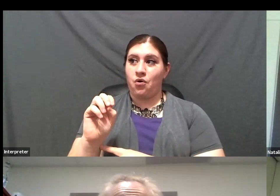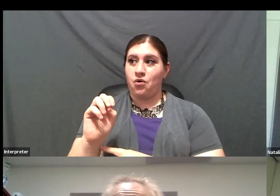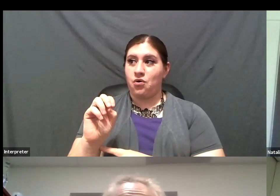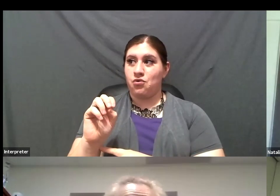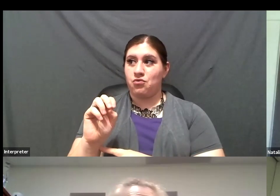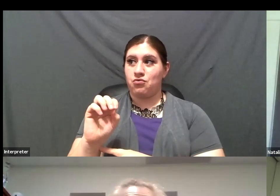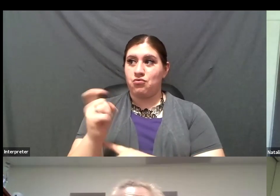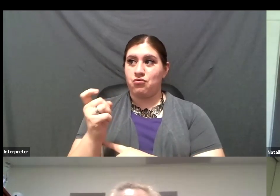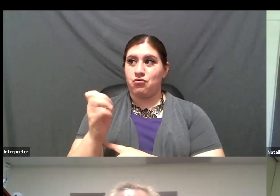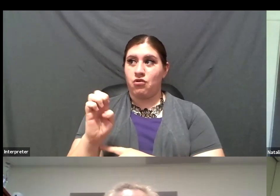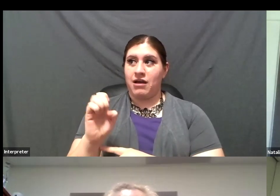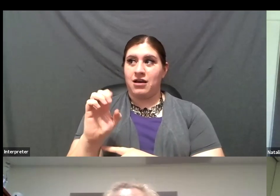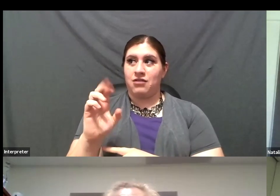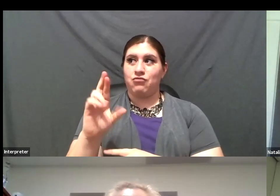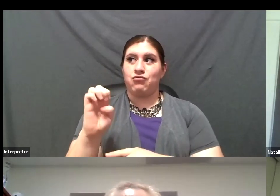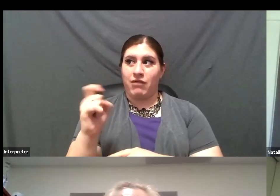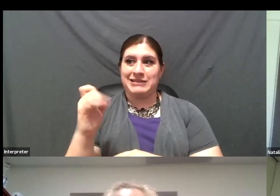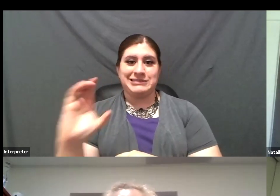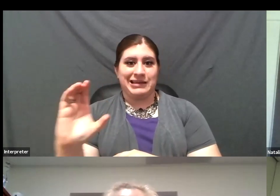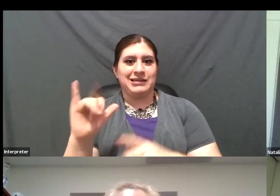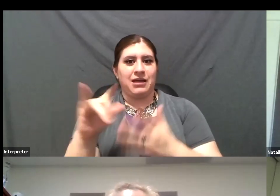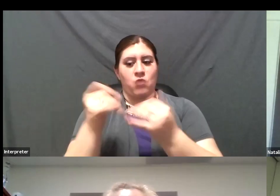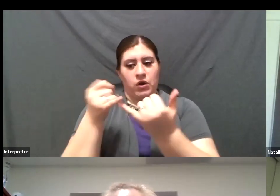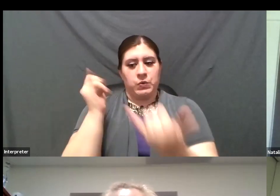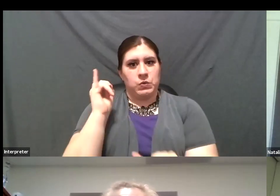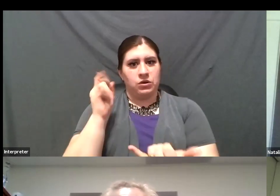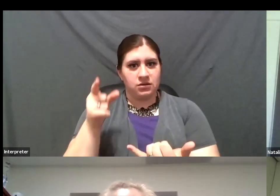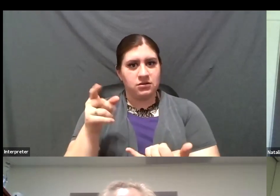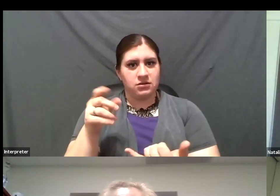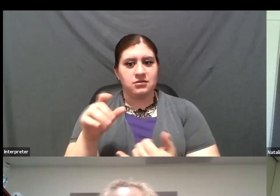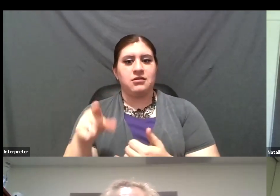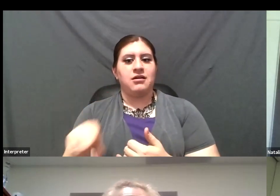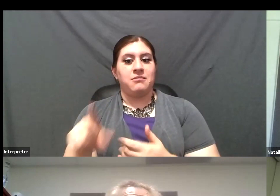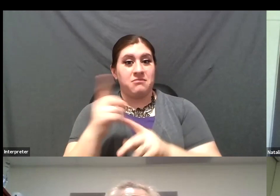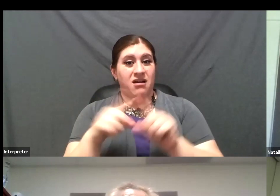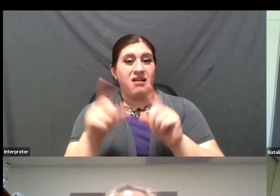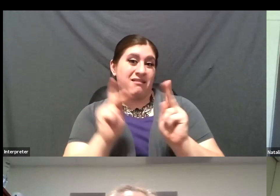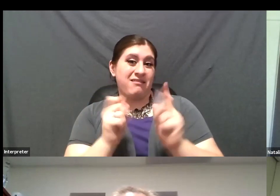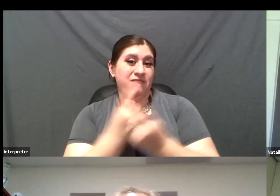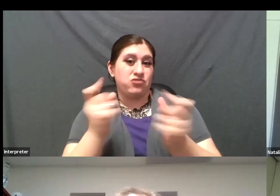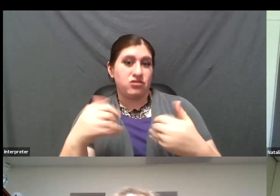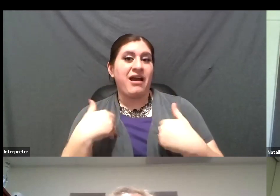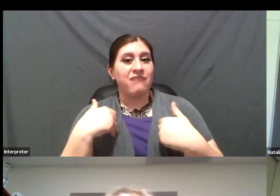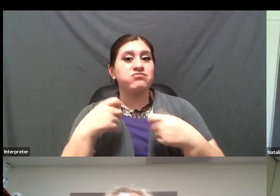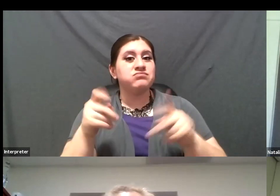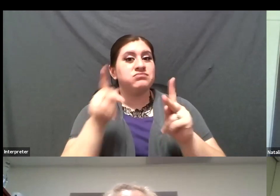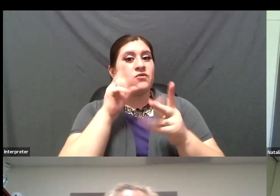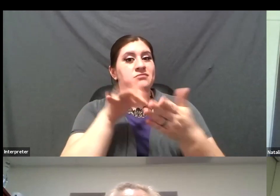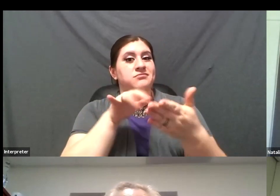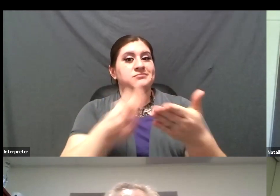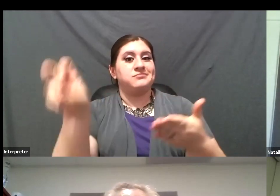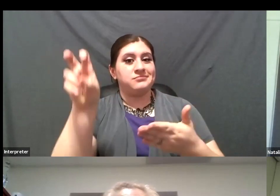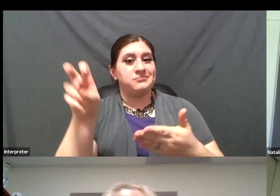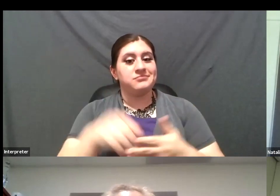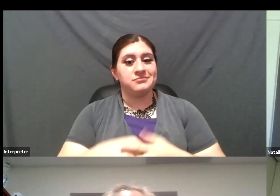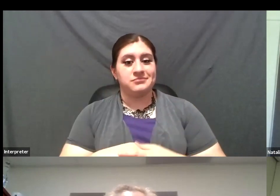And it's one of those really great things that everybody ought to have a chance to go abroad somewhere. And that is